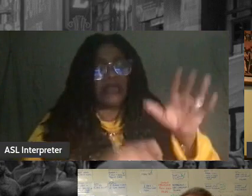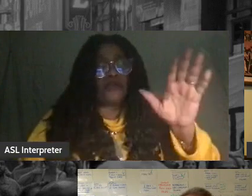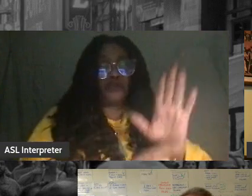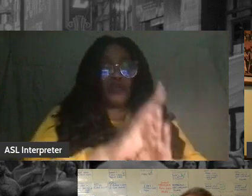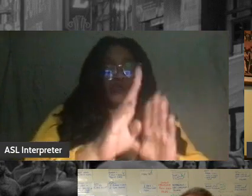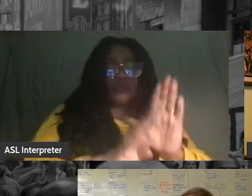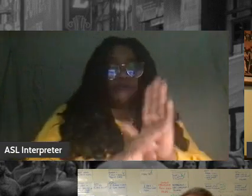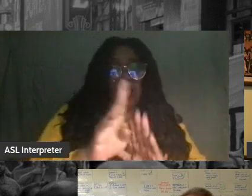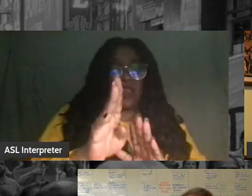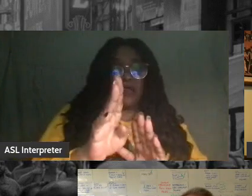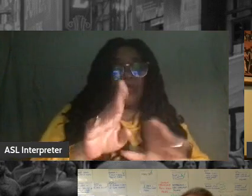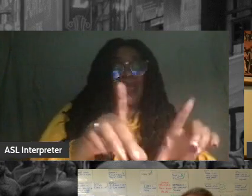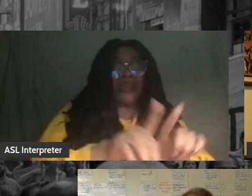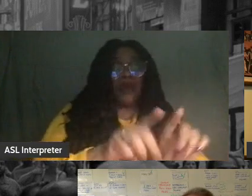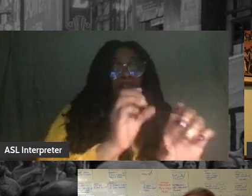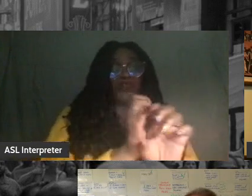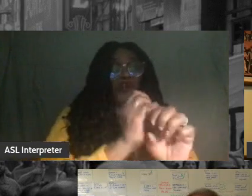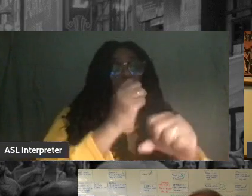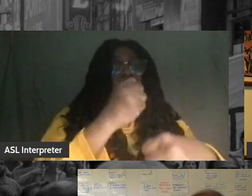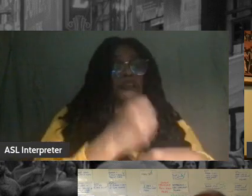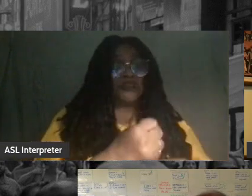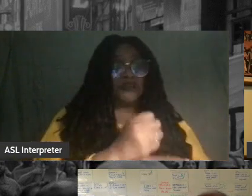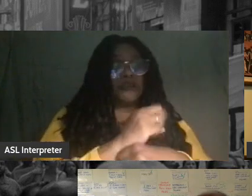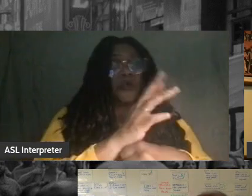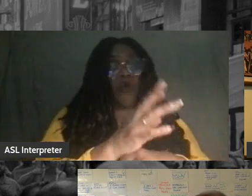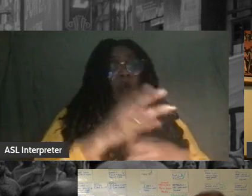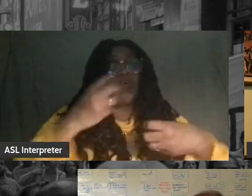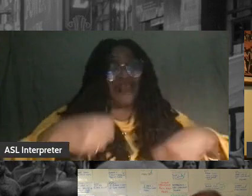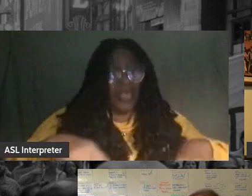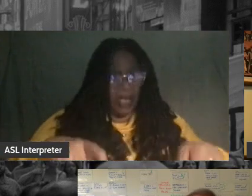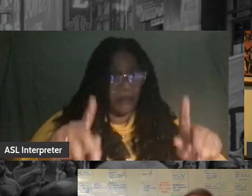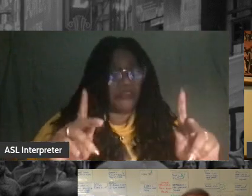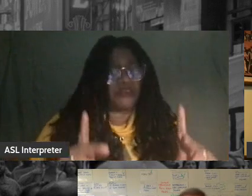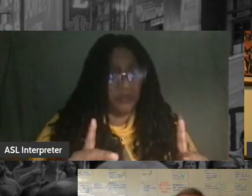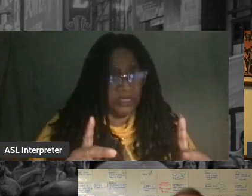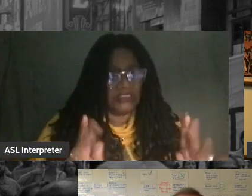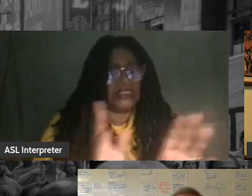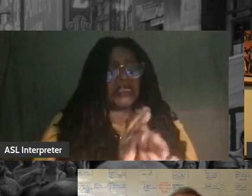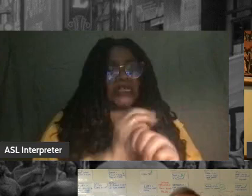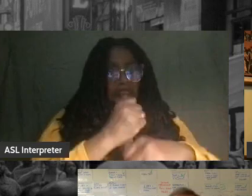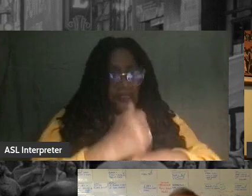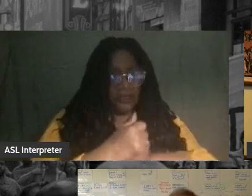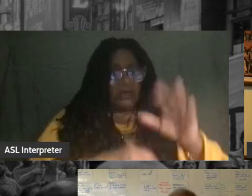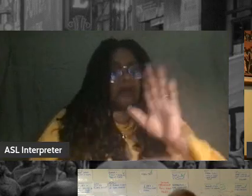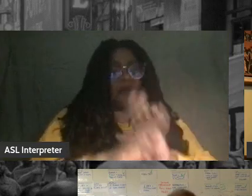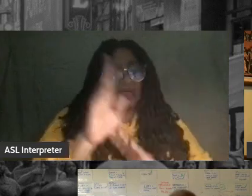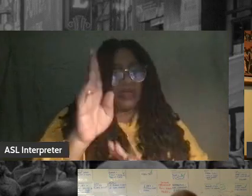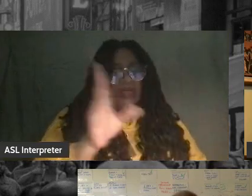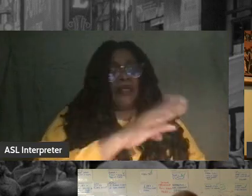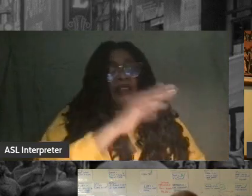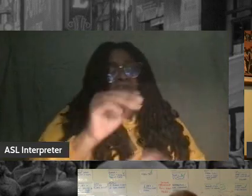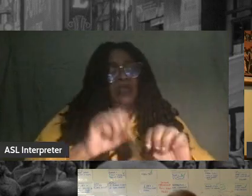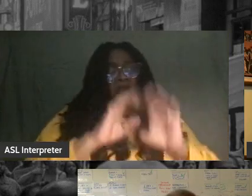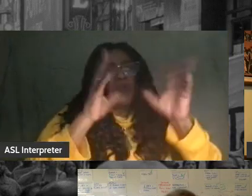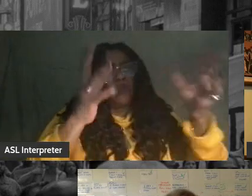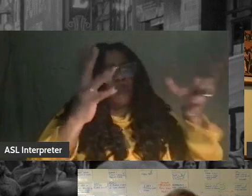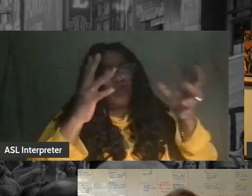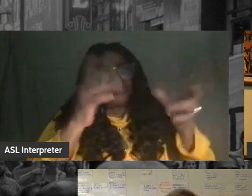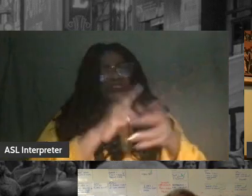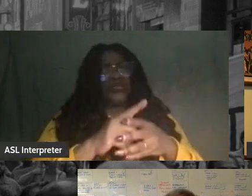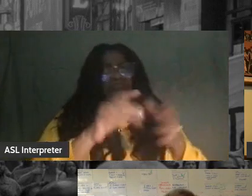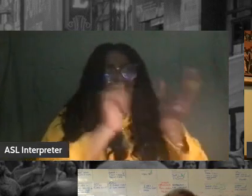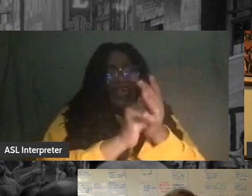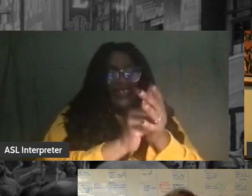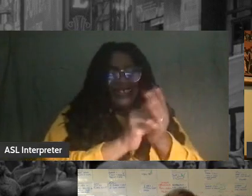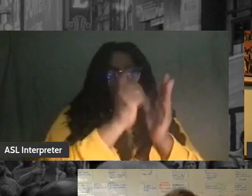and produce or have the opportunity to develop and produce. Obviously, as talent representatives, we like to see that time